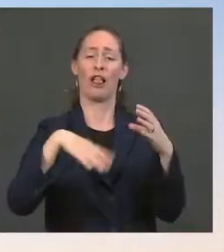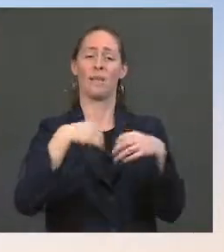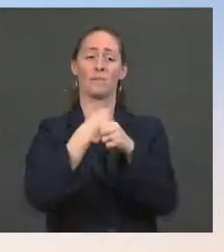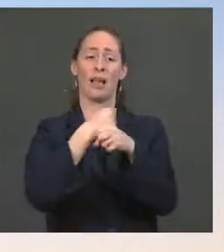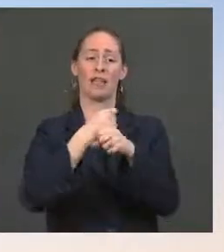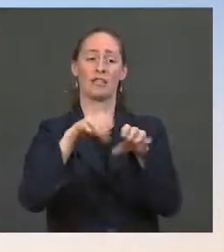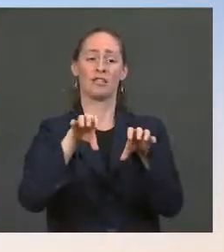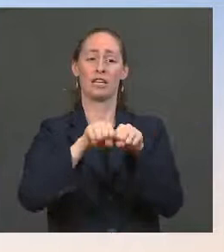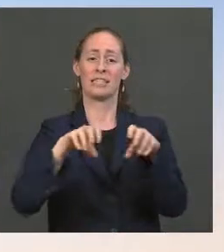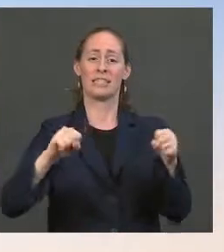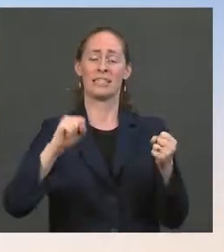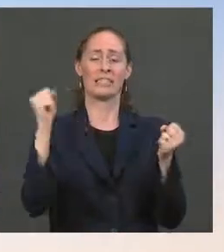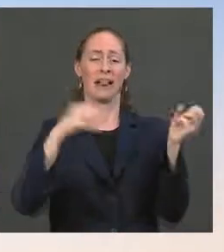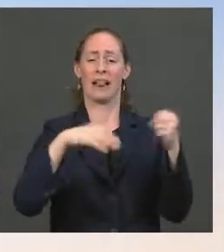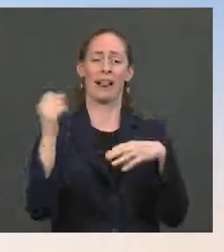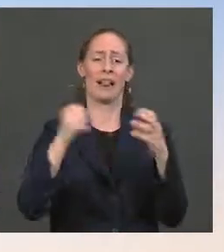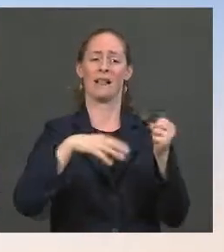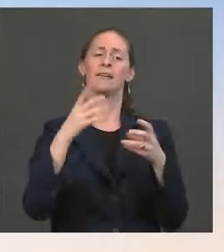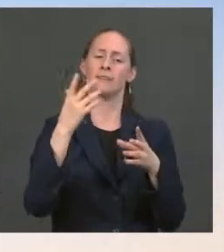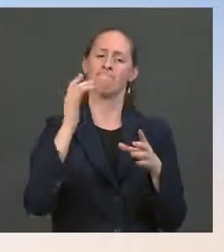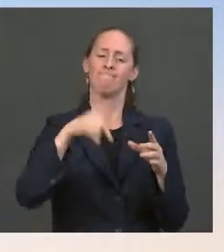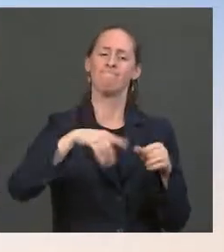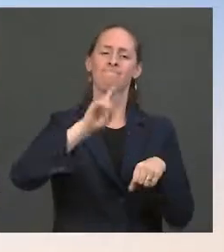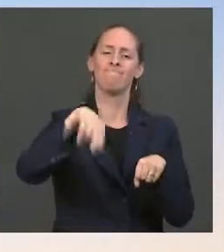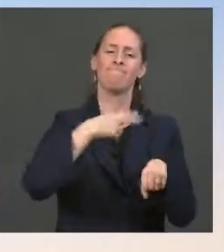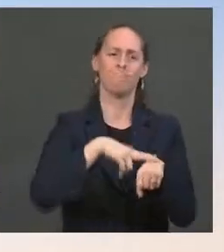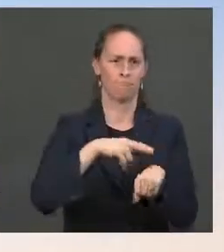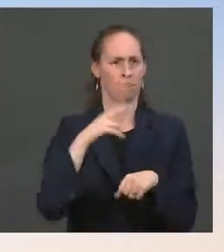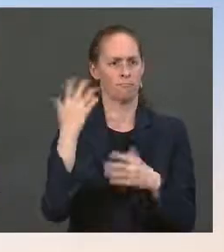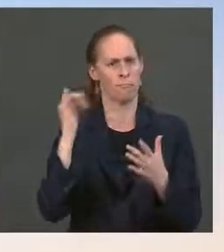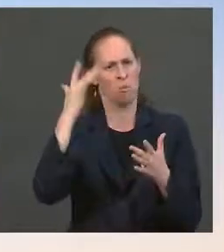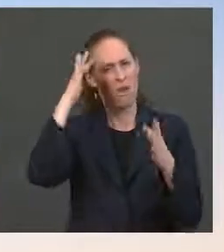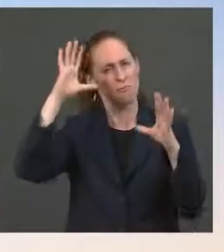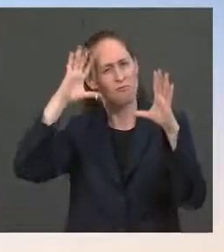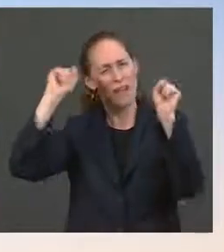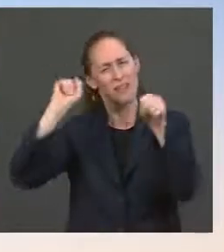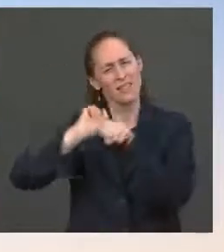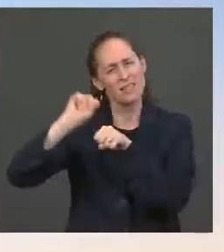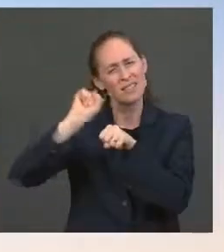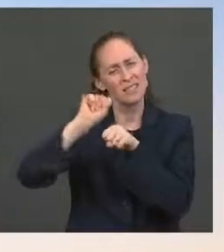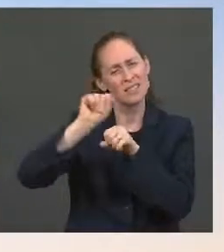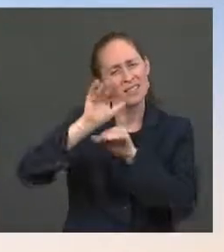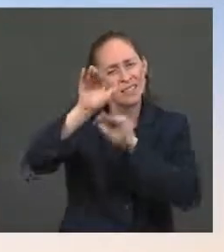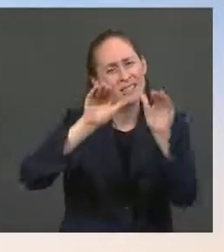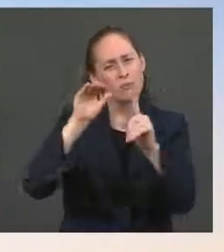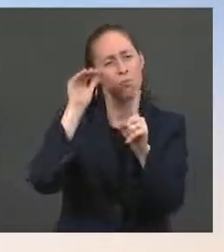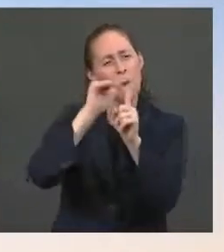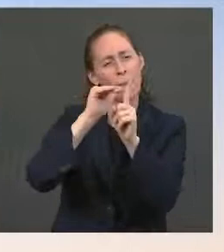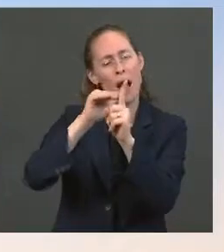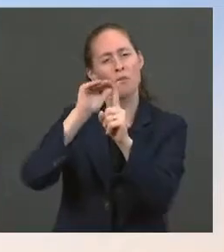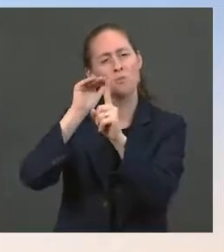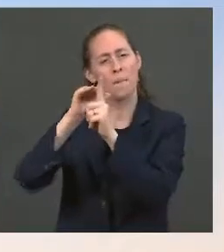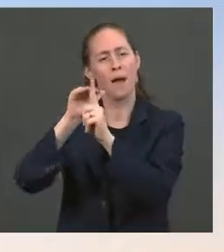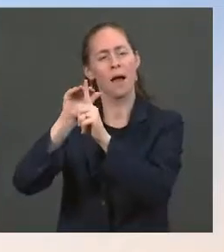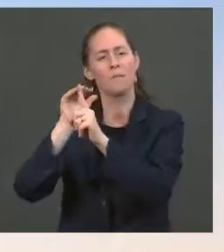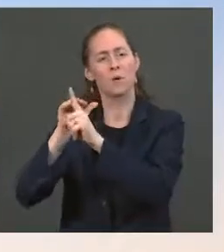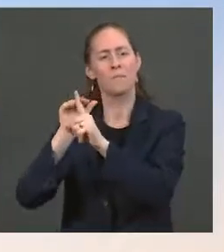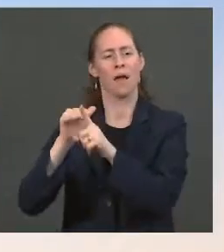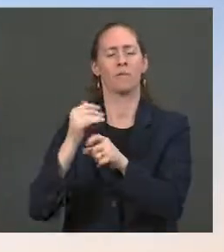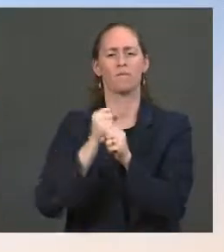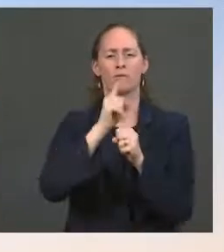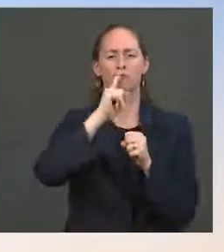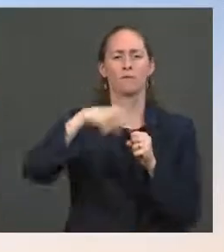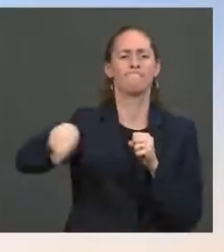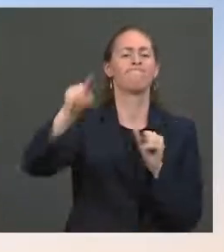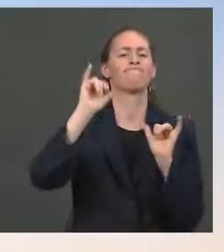weeks, what this is all about. Why he's fighting so hard for it, why there's important debates and discussions about what are